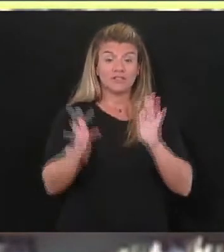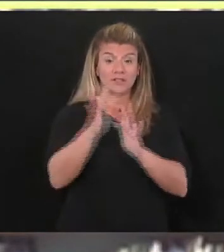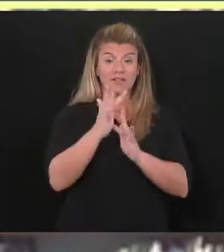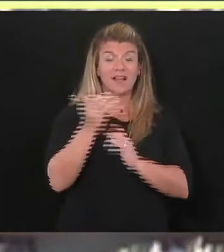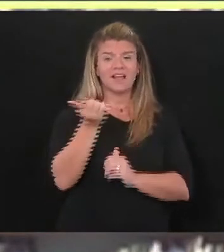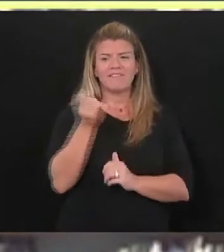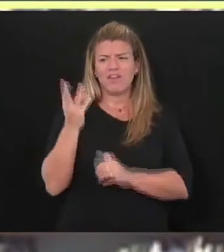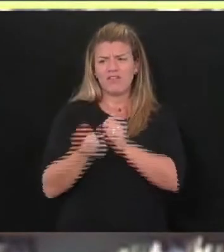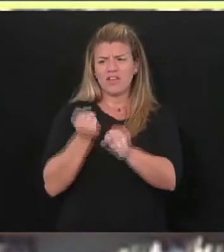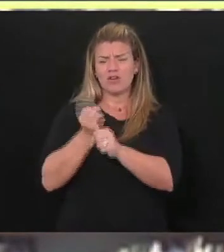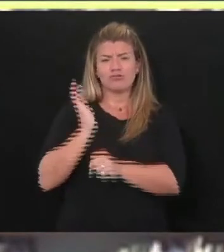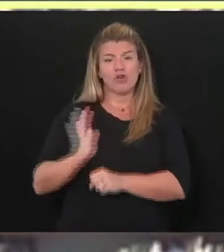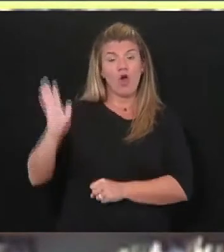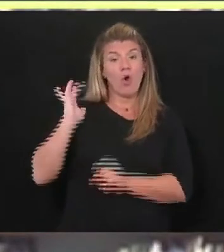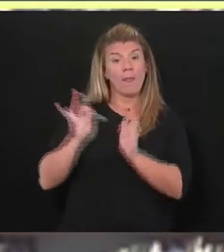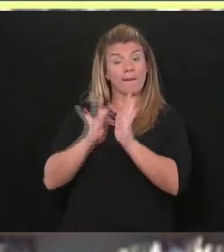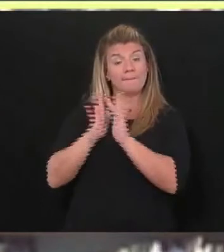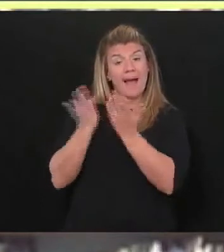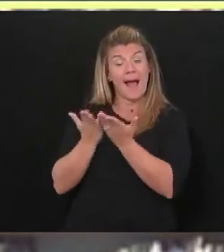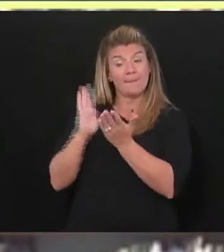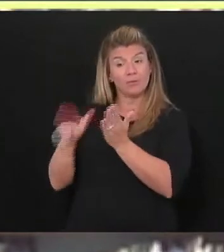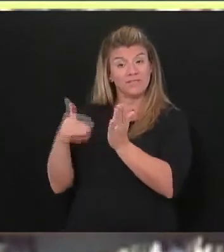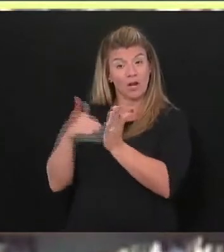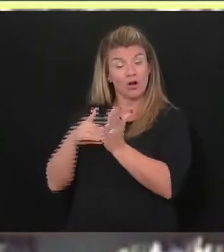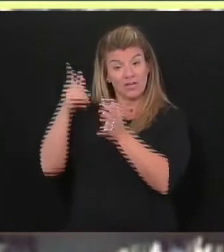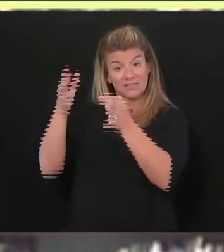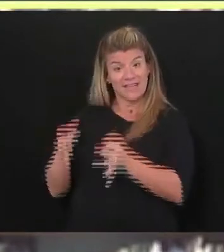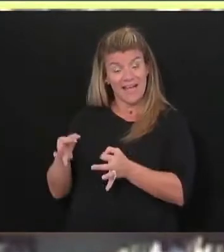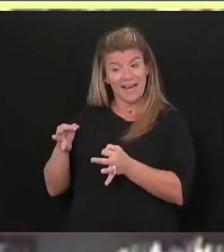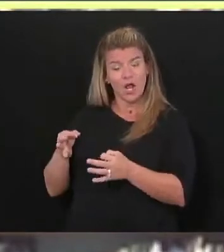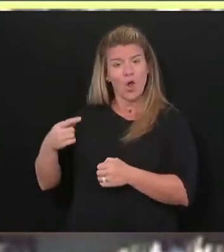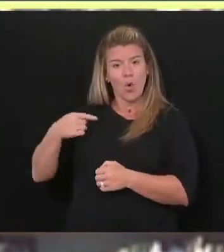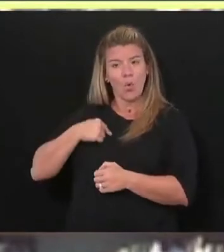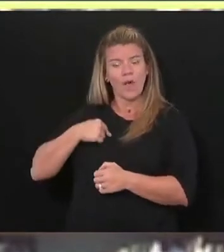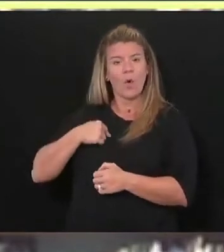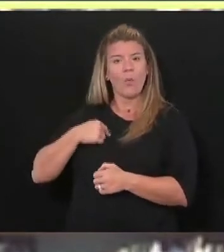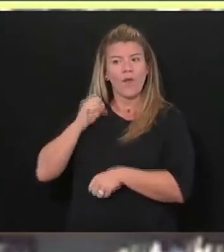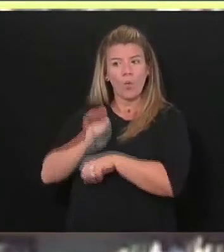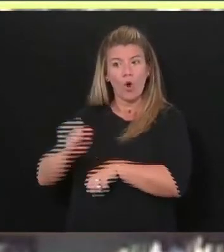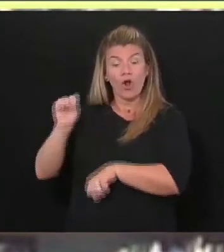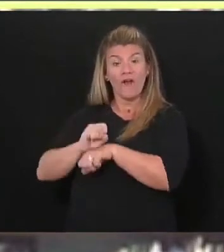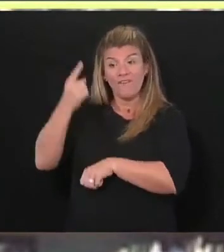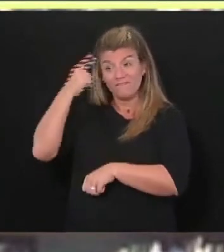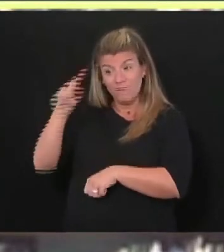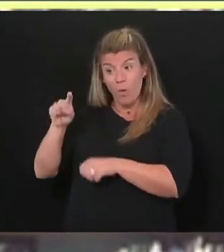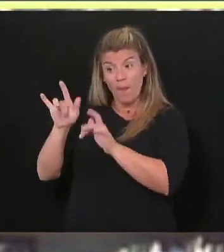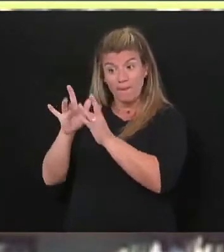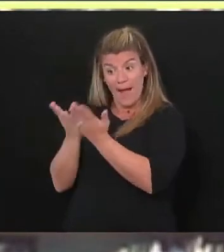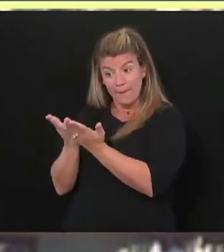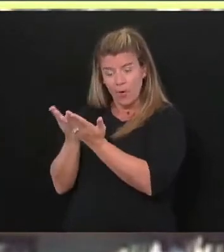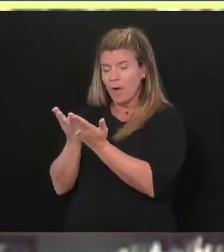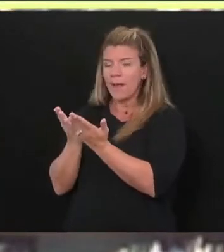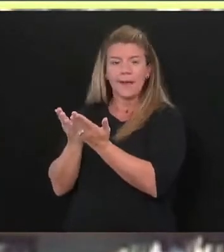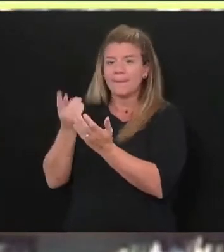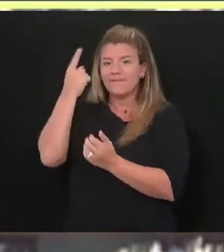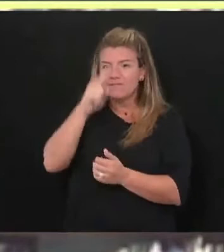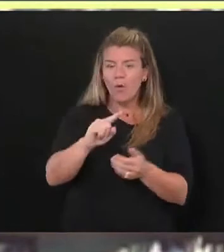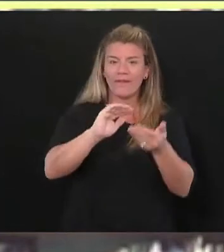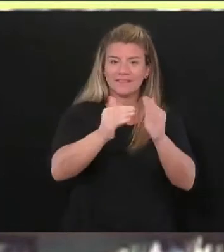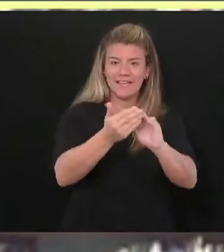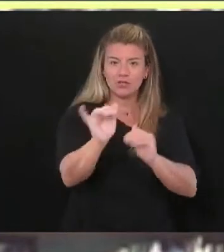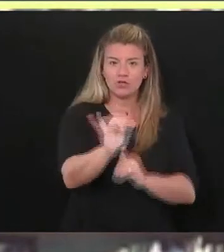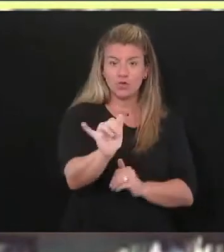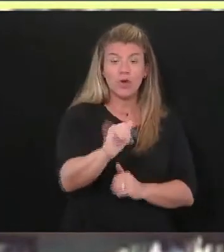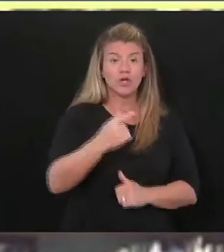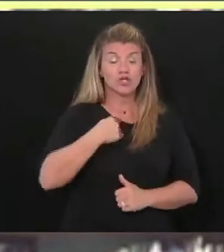Bible Center decided that we were going to be for the gospel and for the city. And so to do that, as Matt was saying, we assessed our